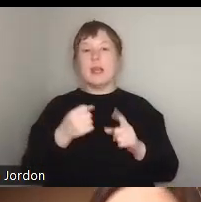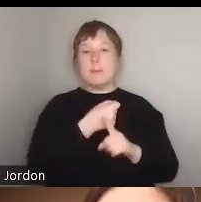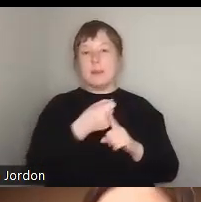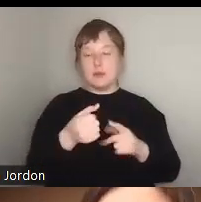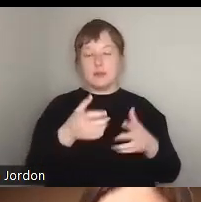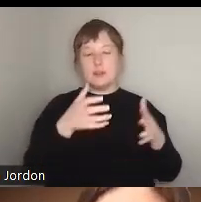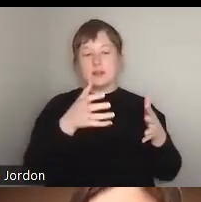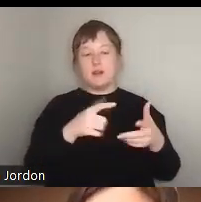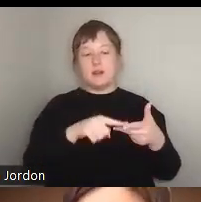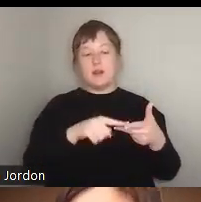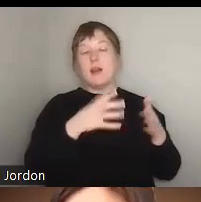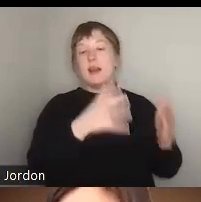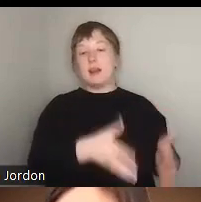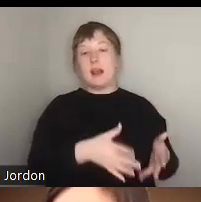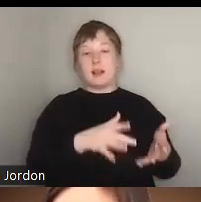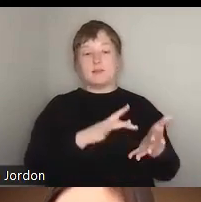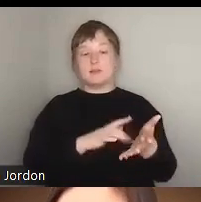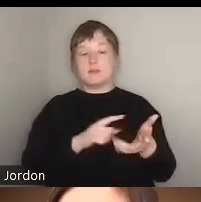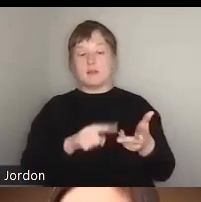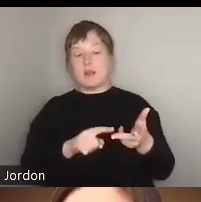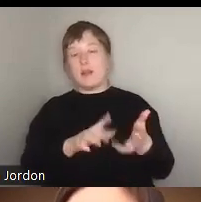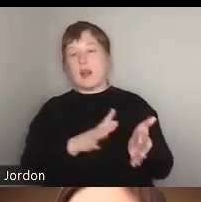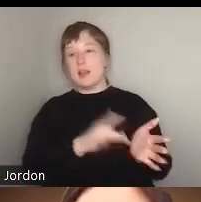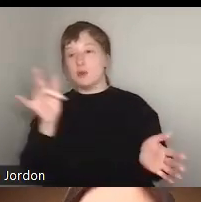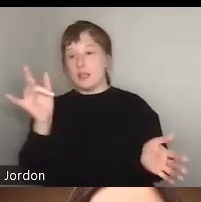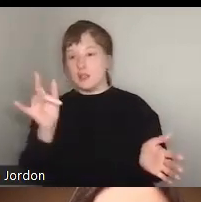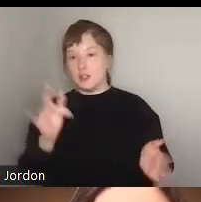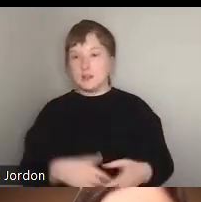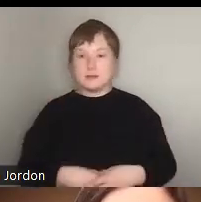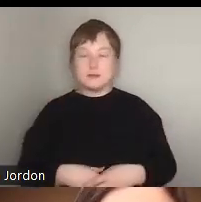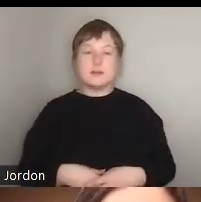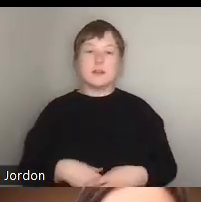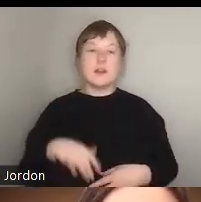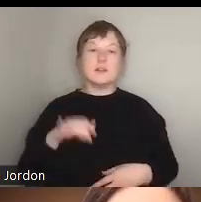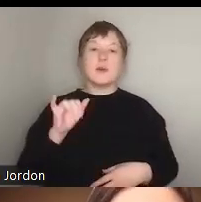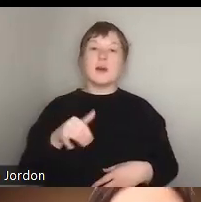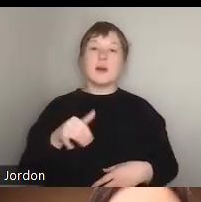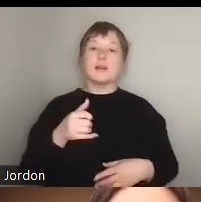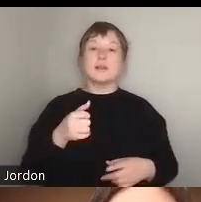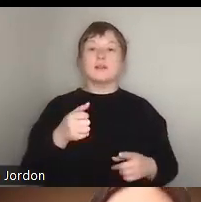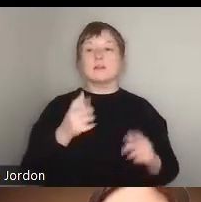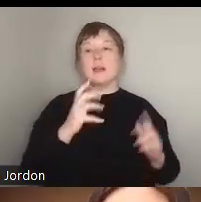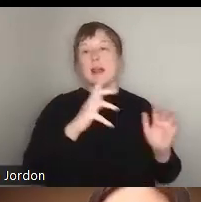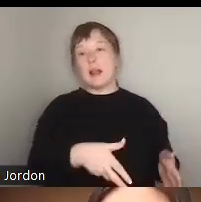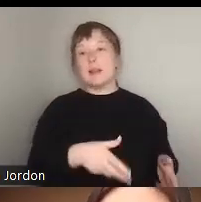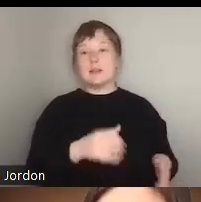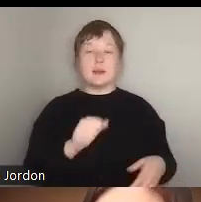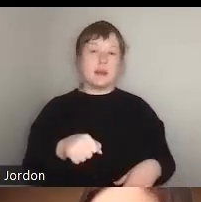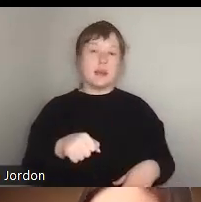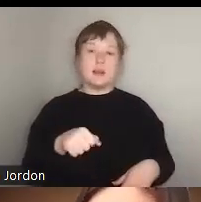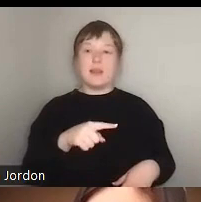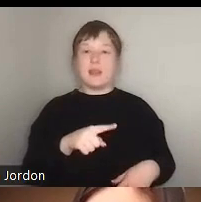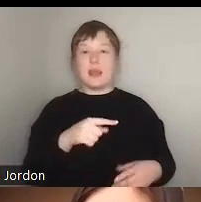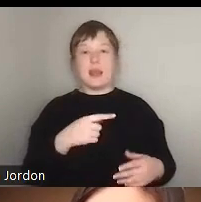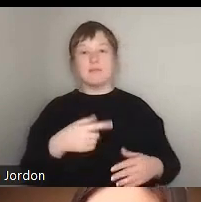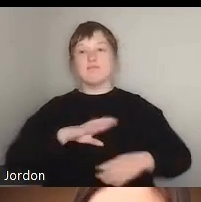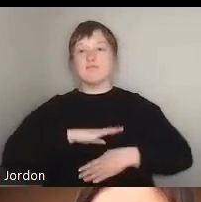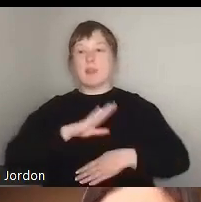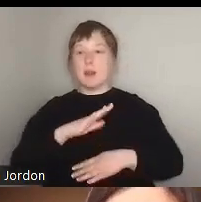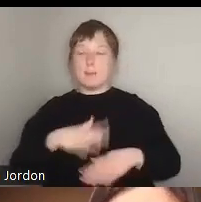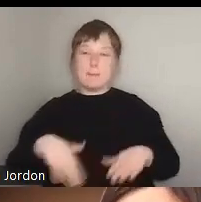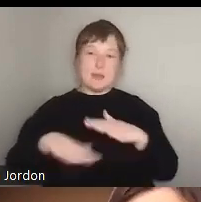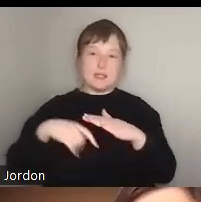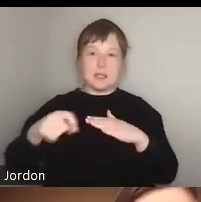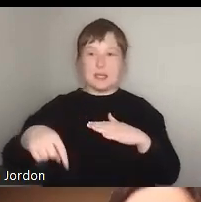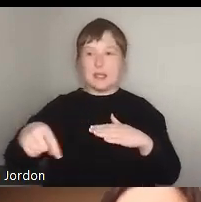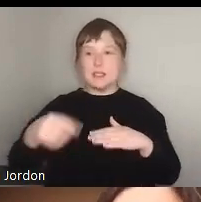these are still forms of abuse. So neglect should be, making so that person can't meet their basic needs, taking away,